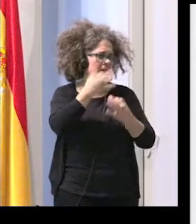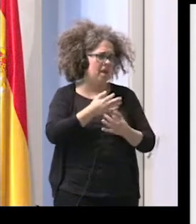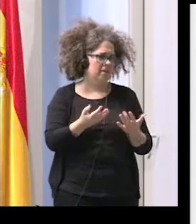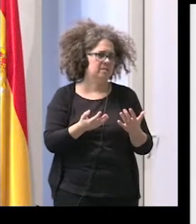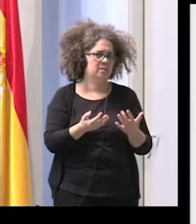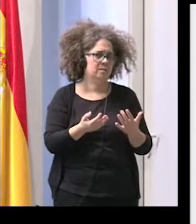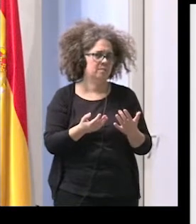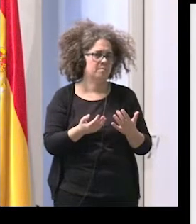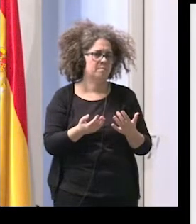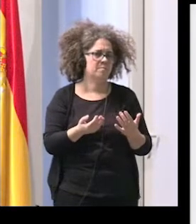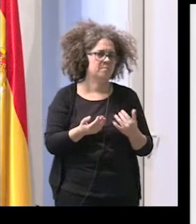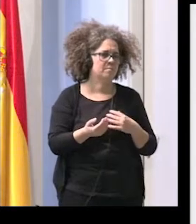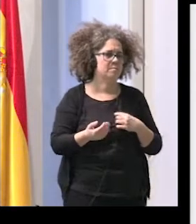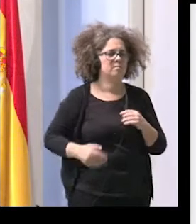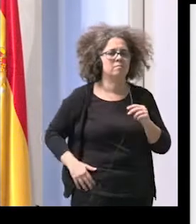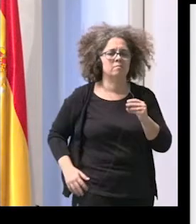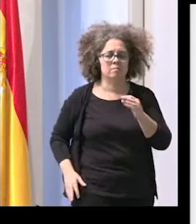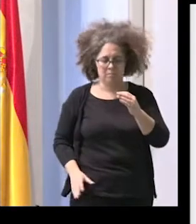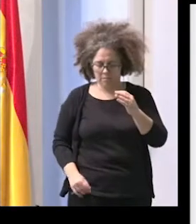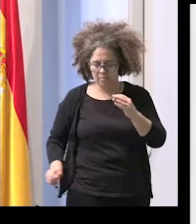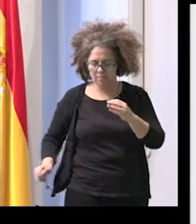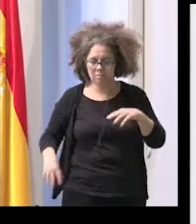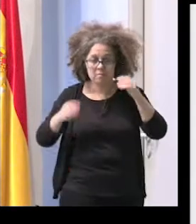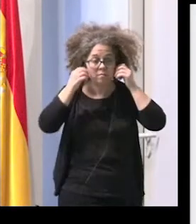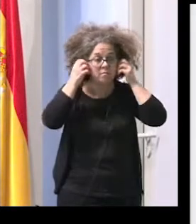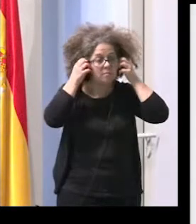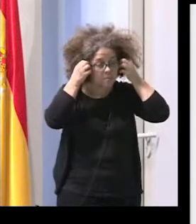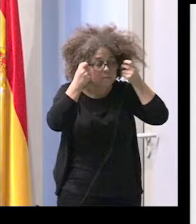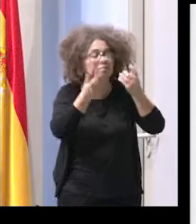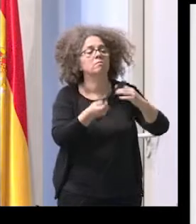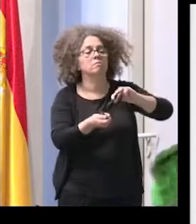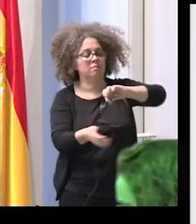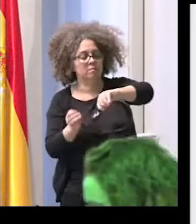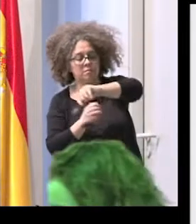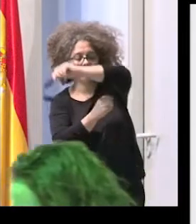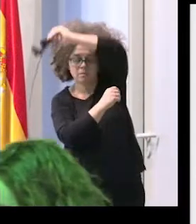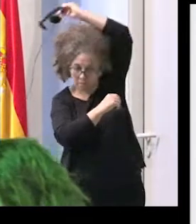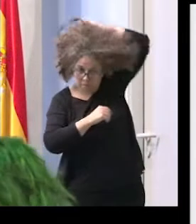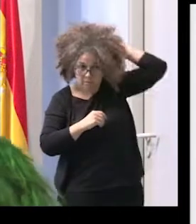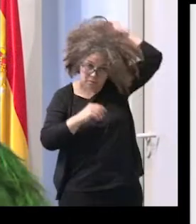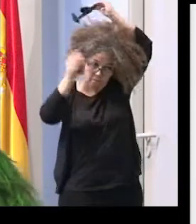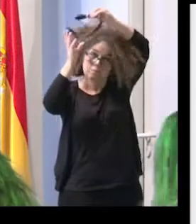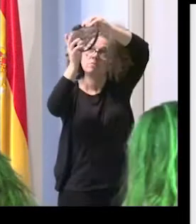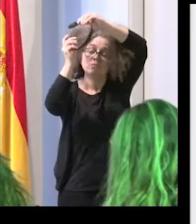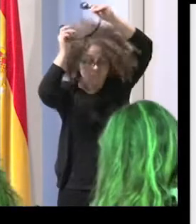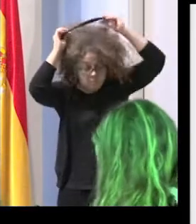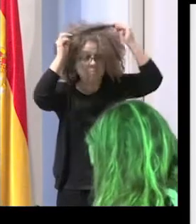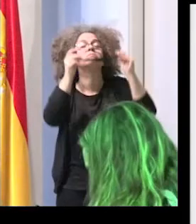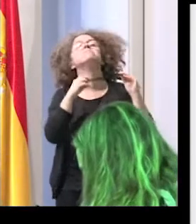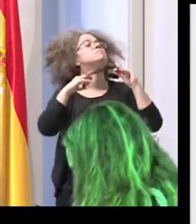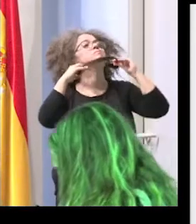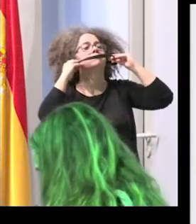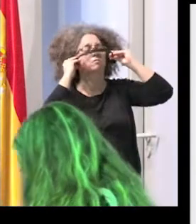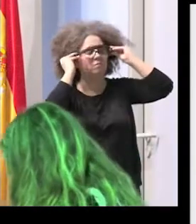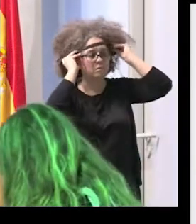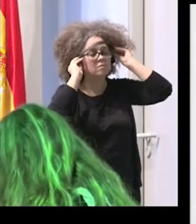Second, we can actually help children to reduce those challenges if we give them hearing in both